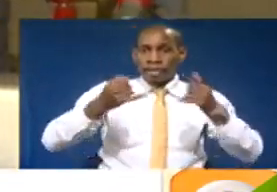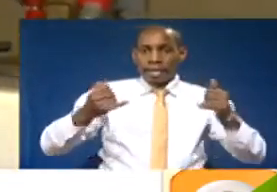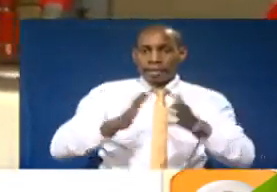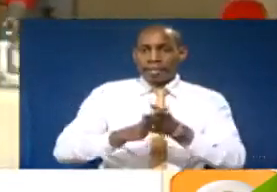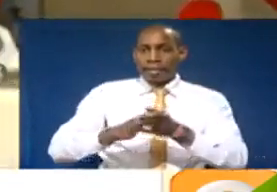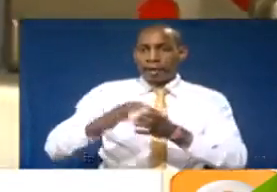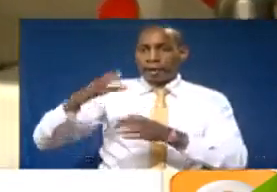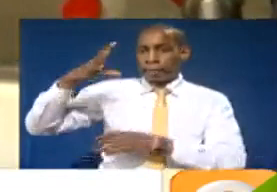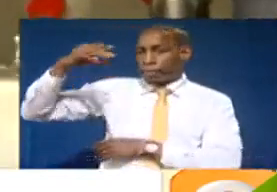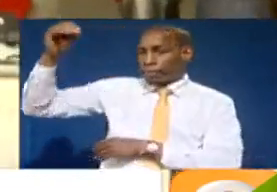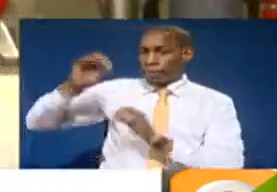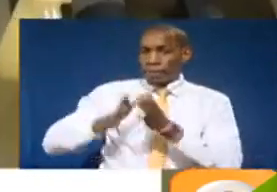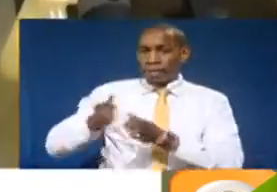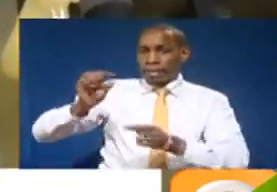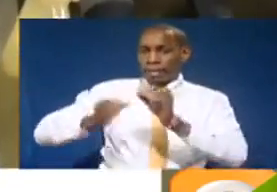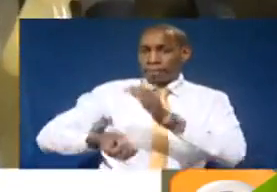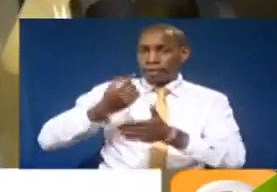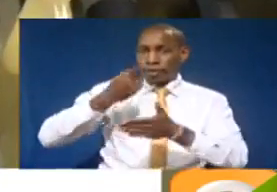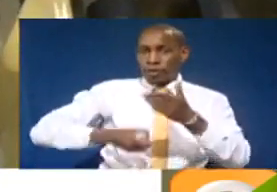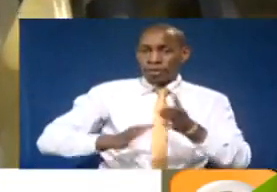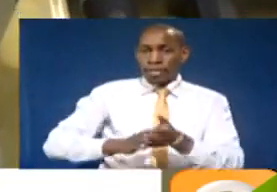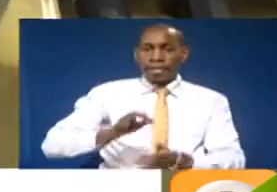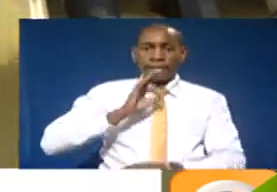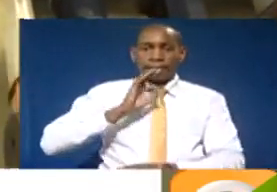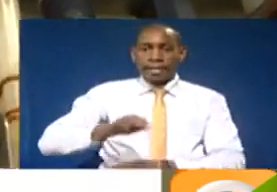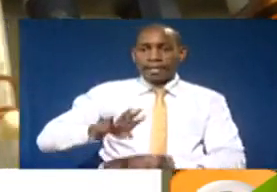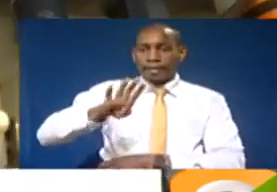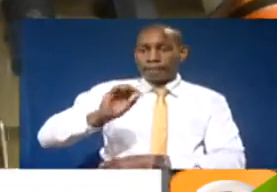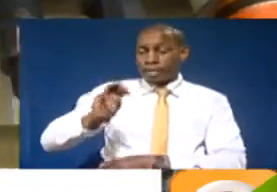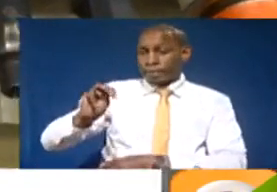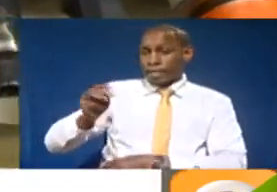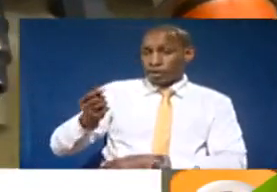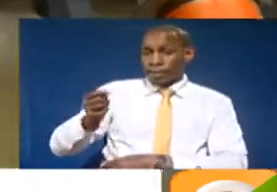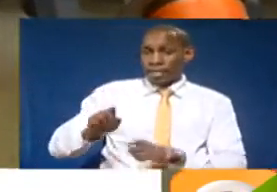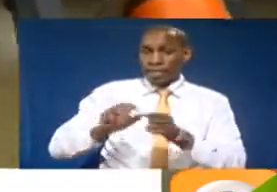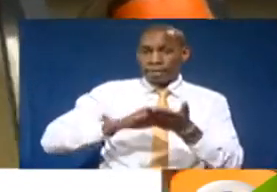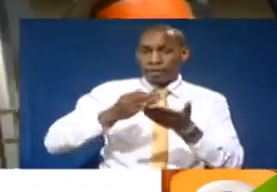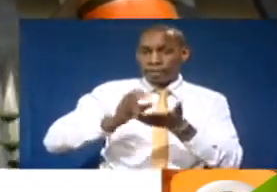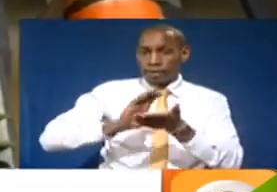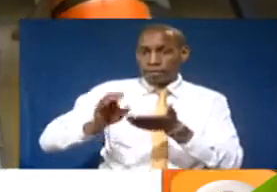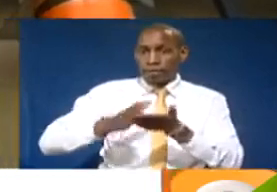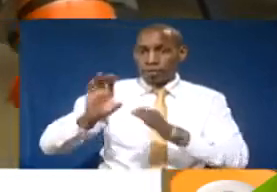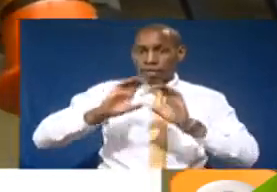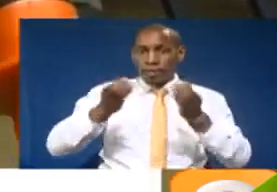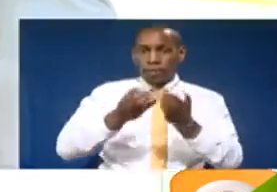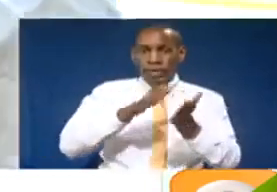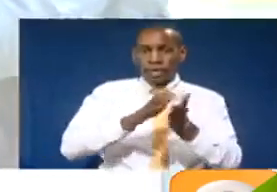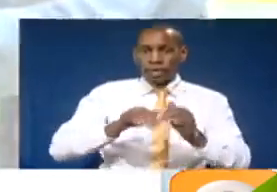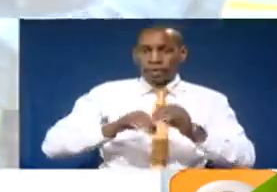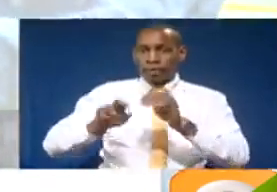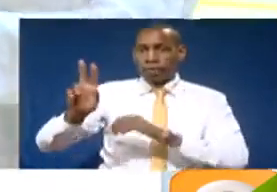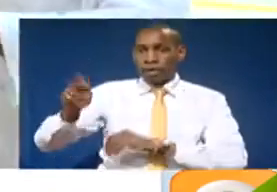off customers. The laboratory was set up at a cost of 340 million and was funded by the World Bank under the Kenya